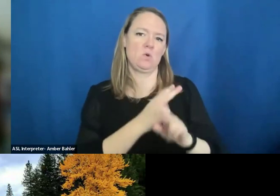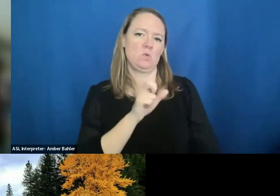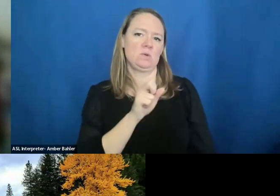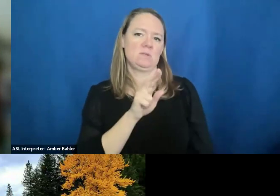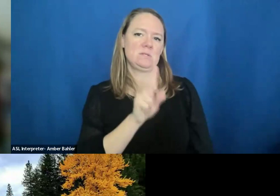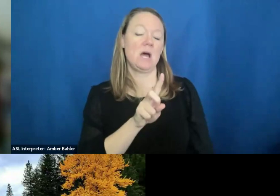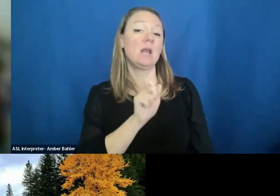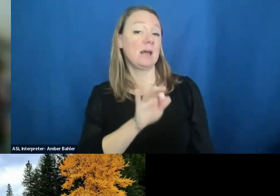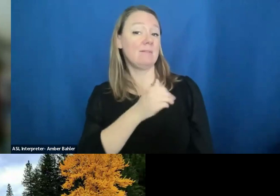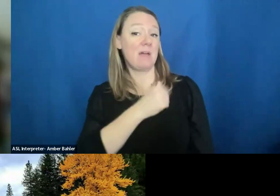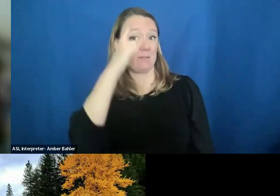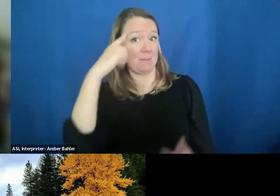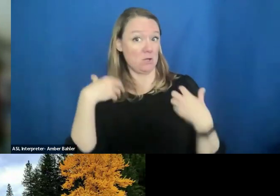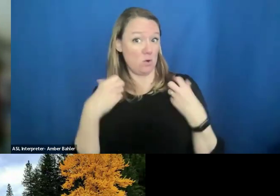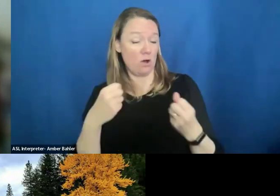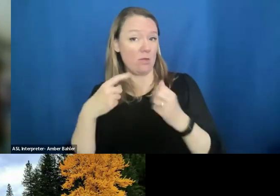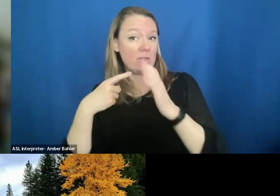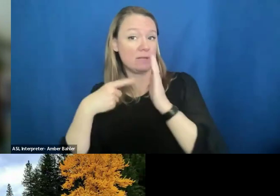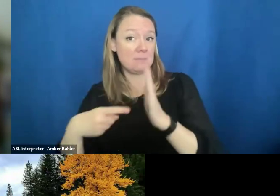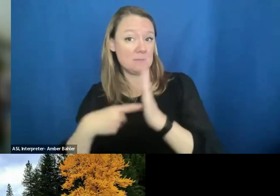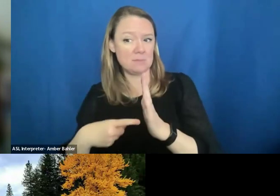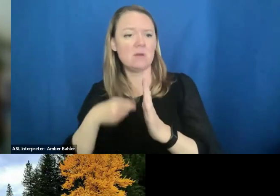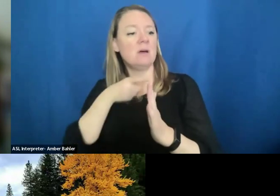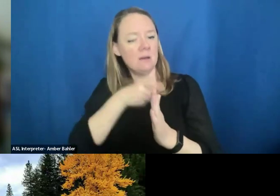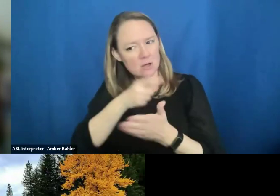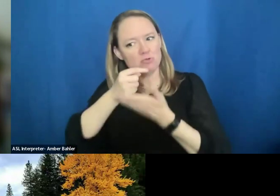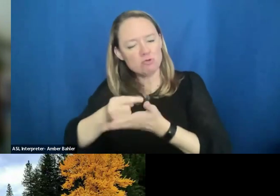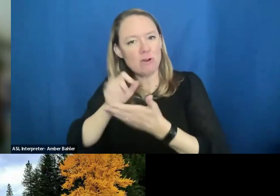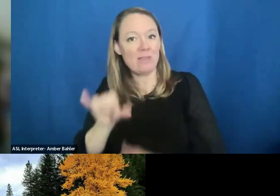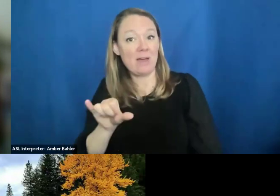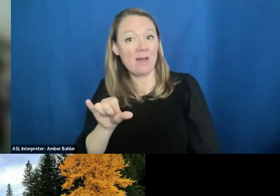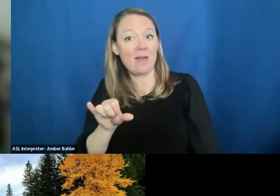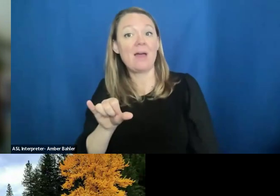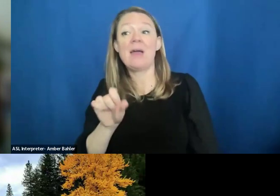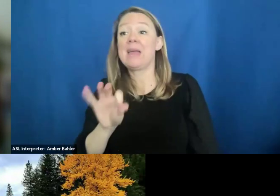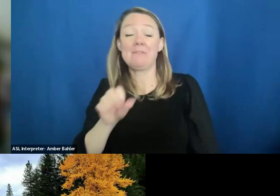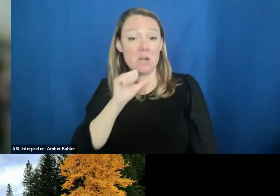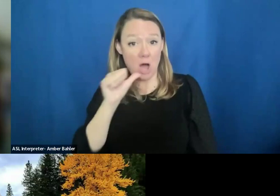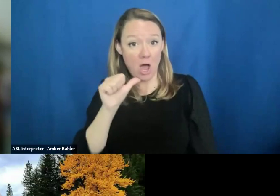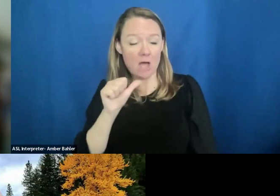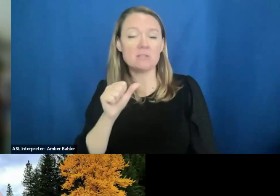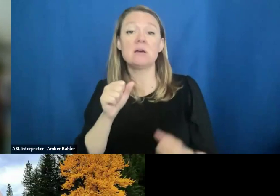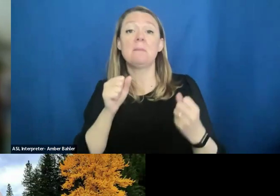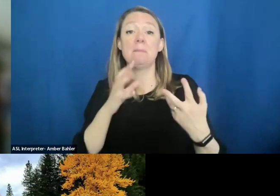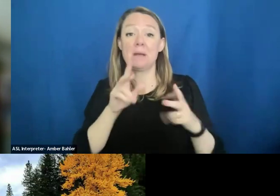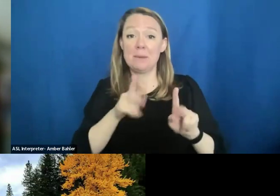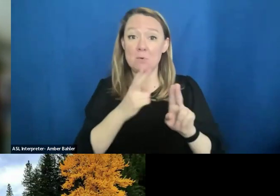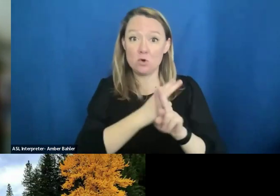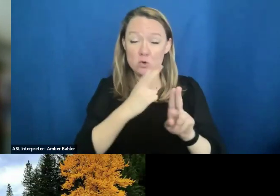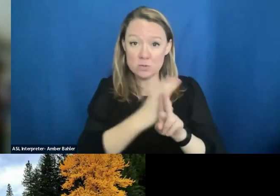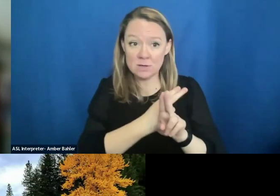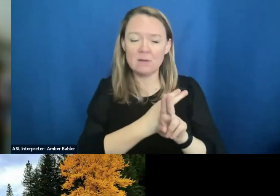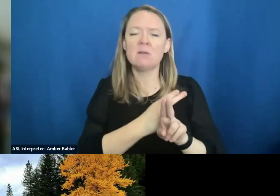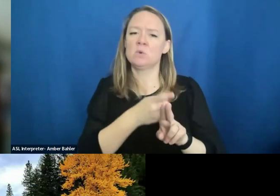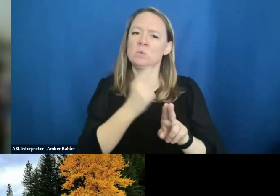health symptoms to treat them. If not, though, a lot of these folks have had significant trauma in their past. And so we have to respond in a trauma-informed